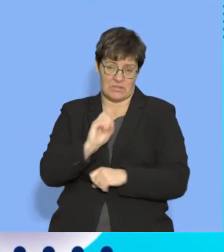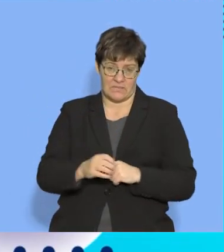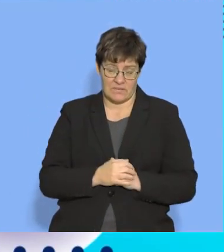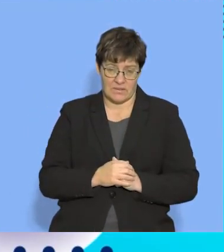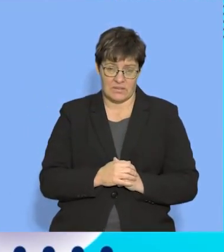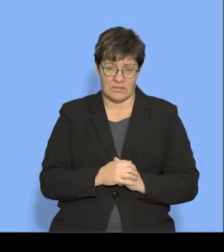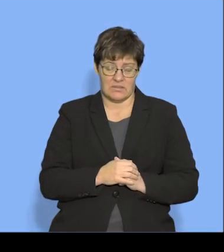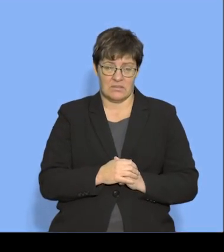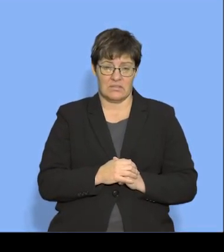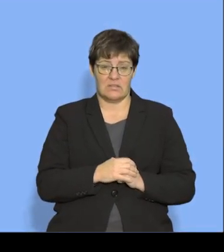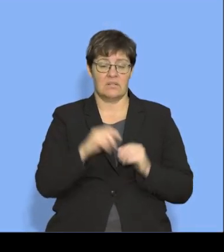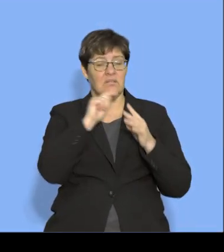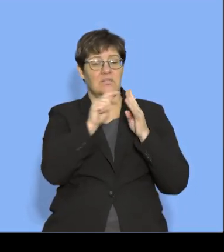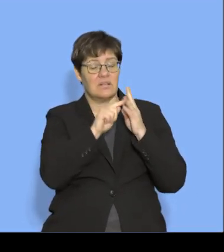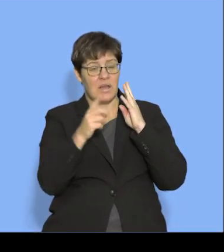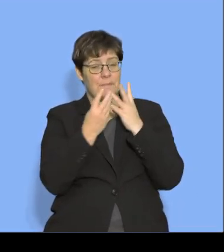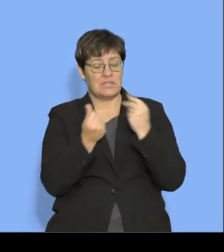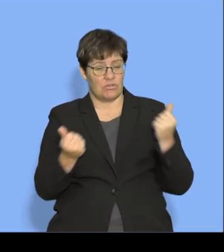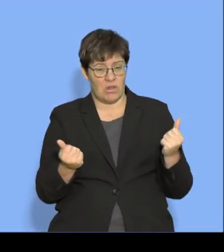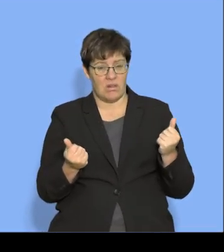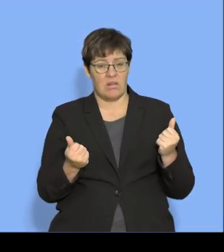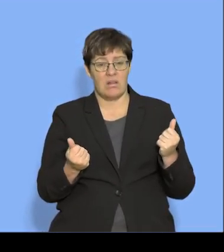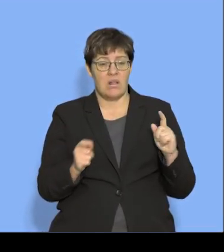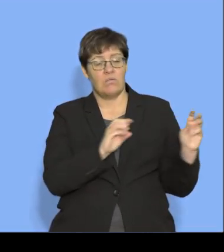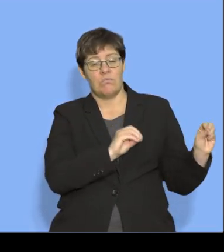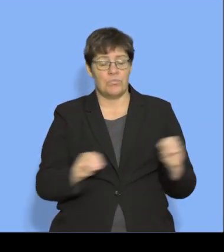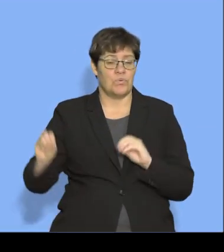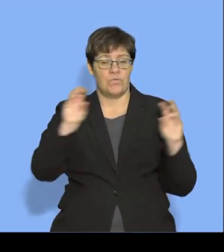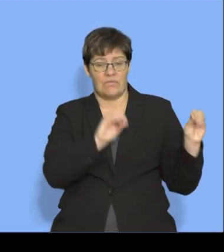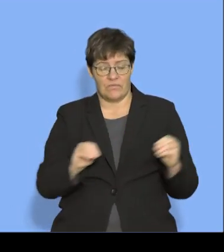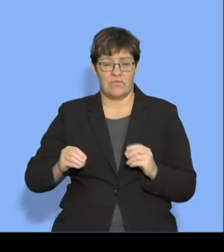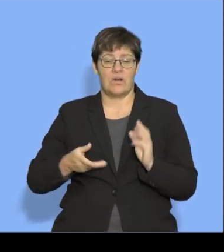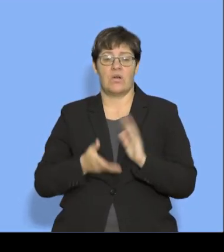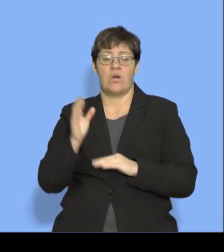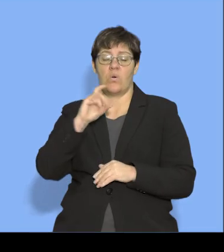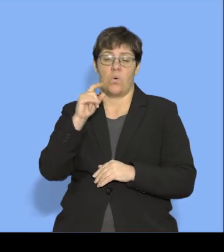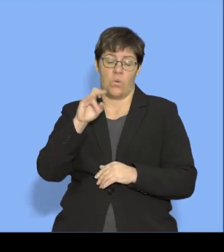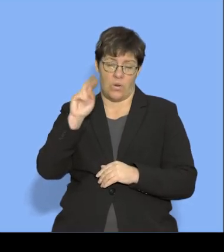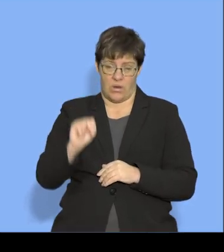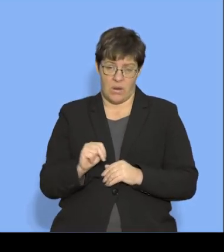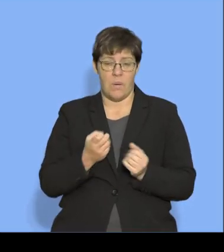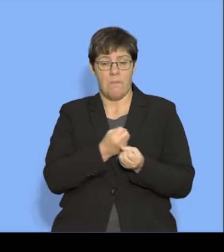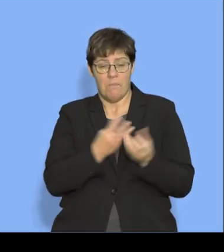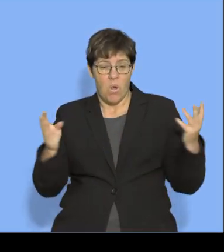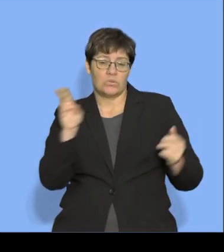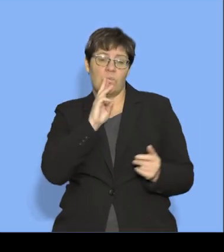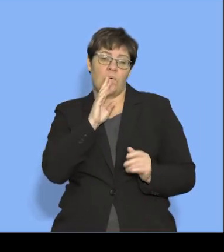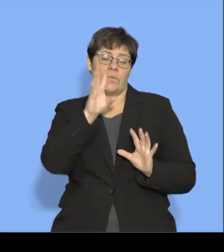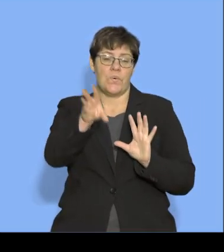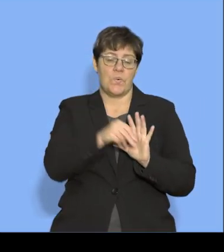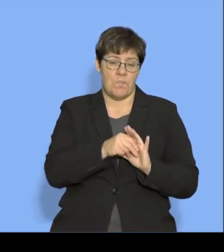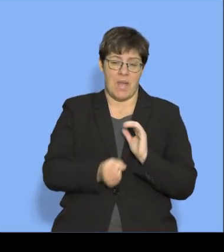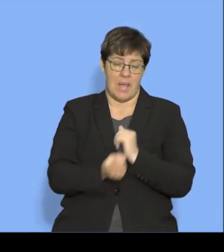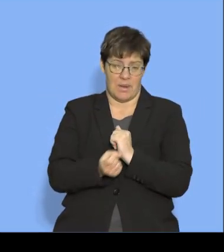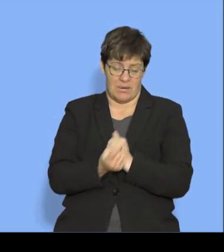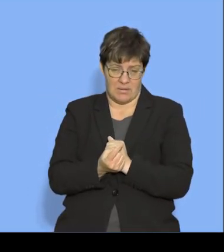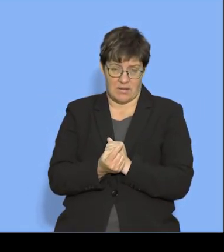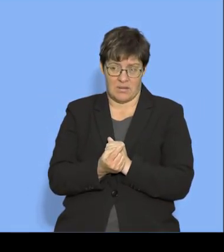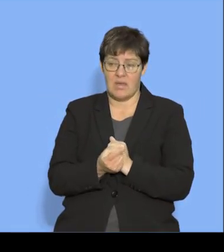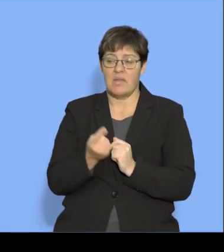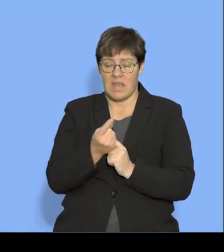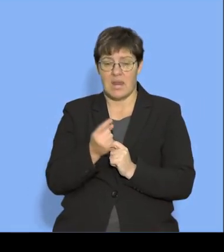complications. So all undigested material are transported through the colon where most water absorption takes